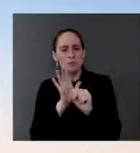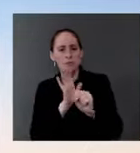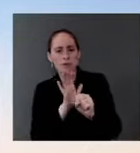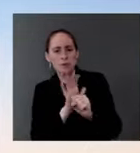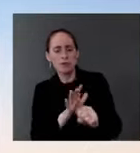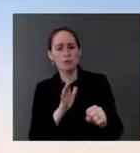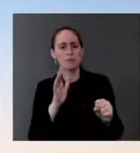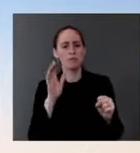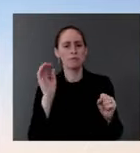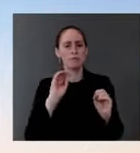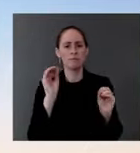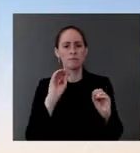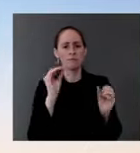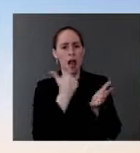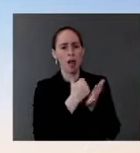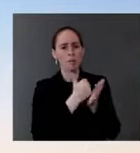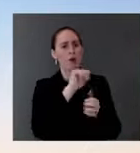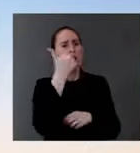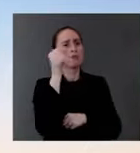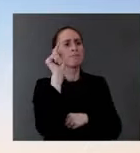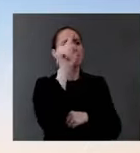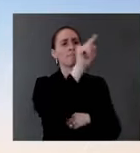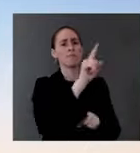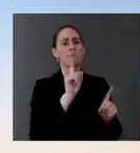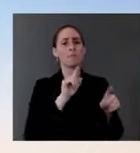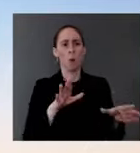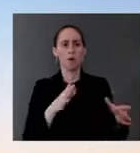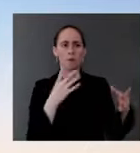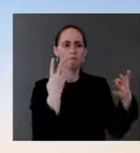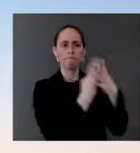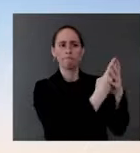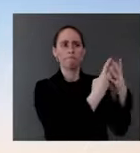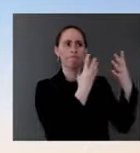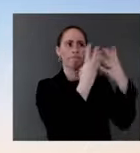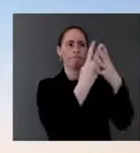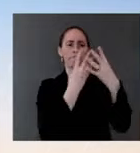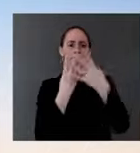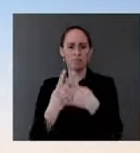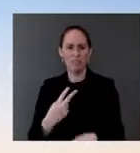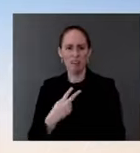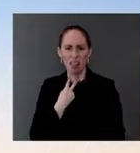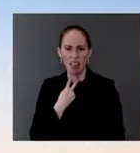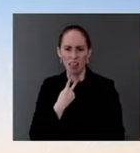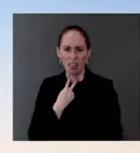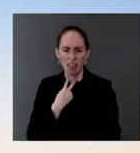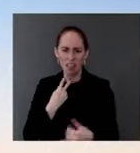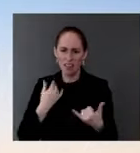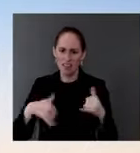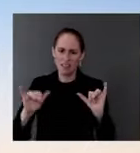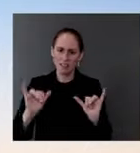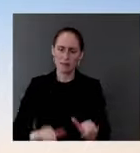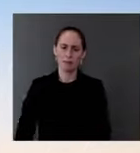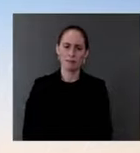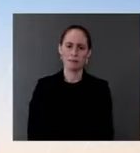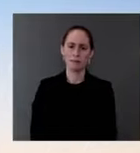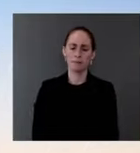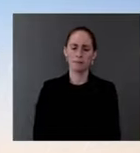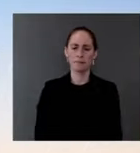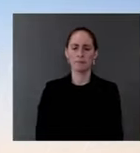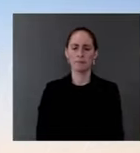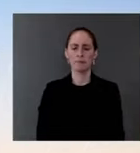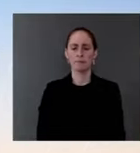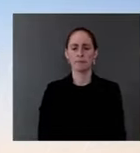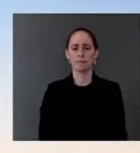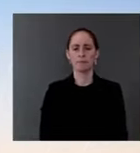not going to detail the president's engagement because it's not advantageous to our objective of bringing people home. What I can tell you is that